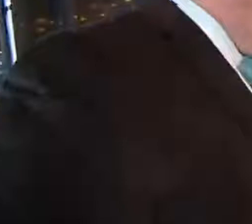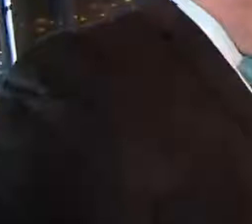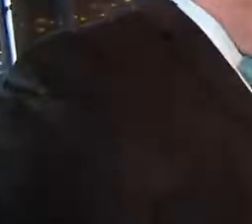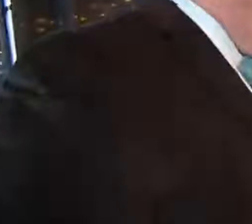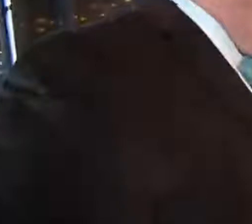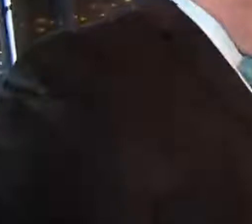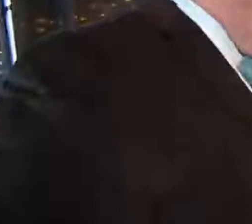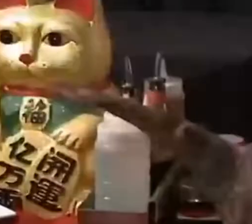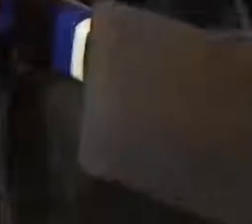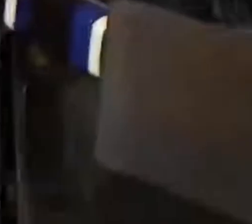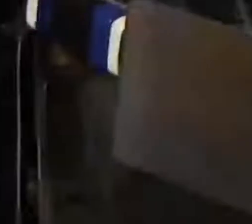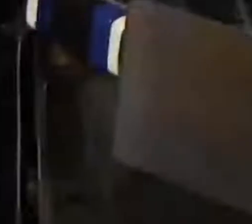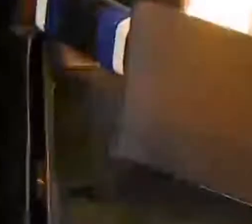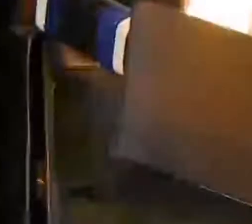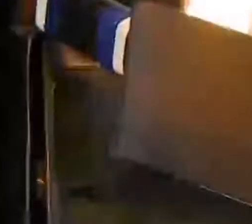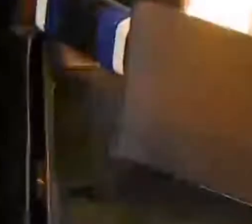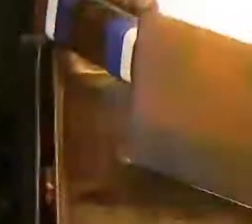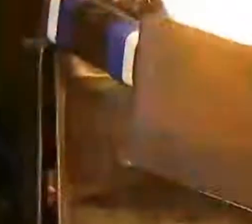kind of shield.